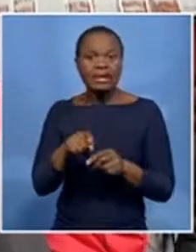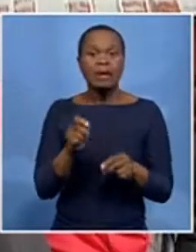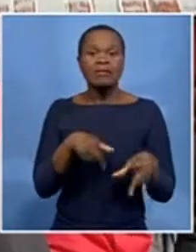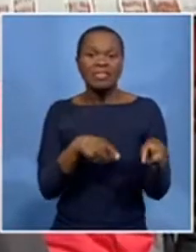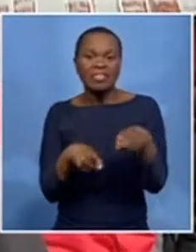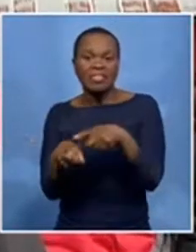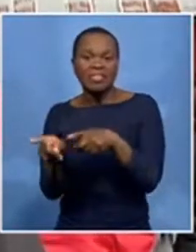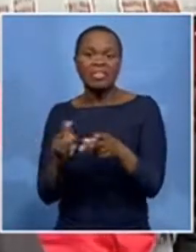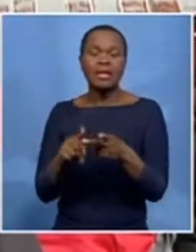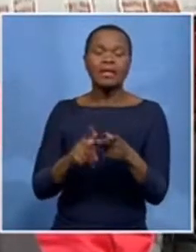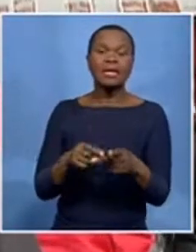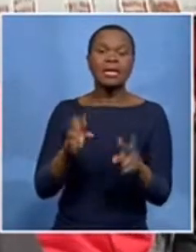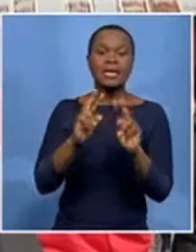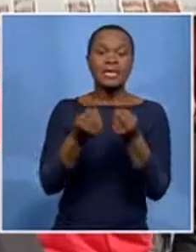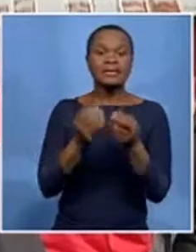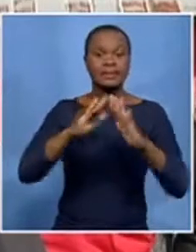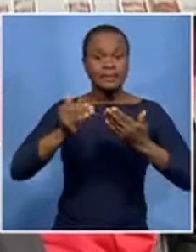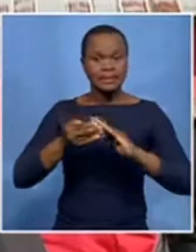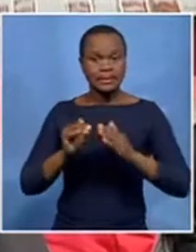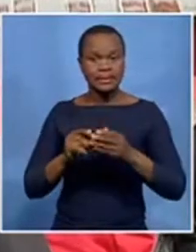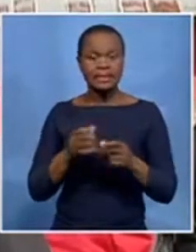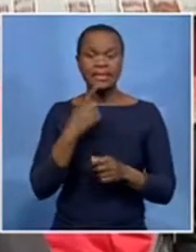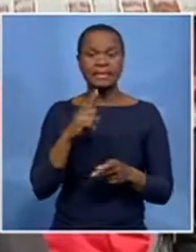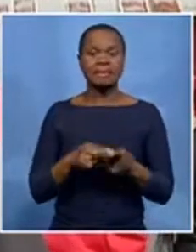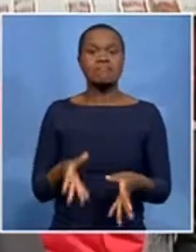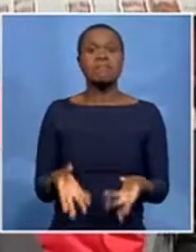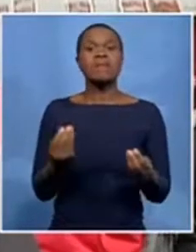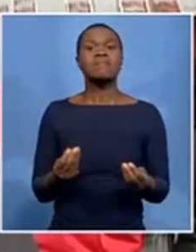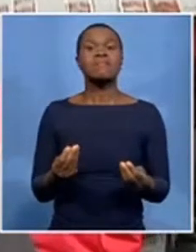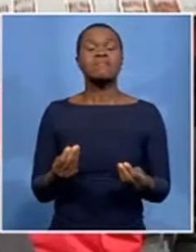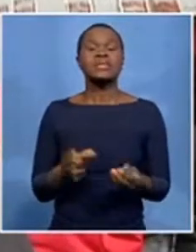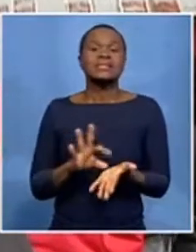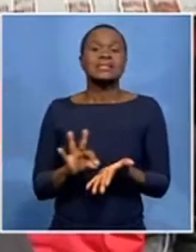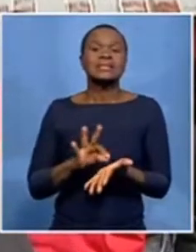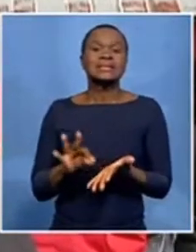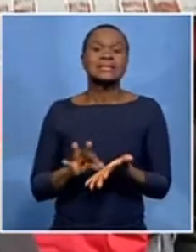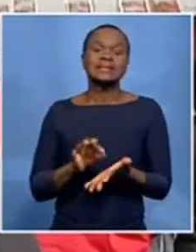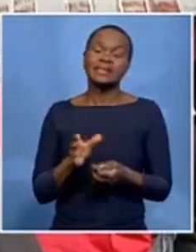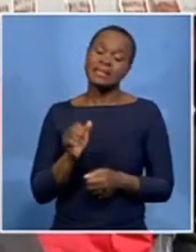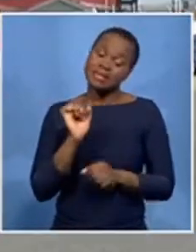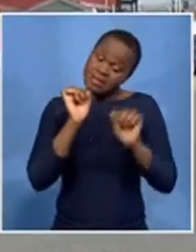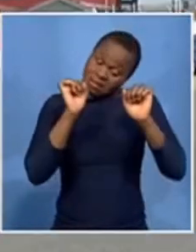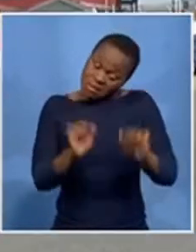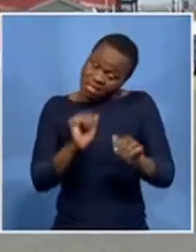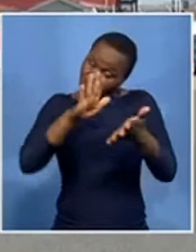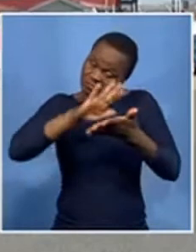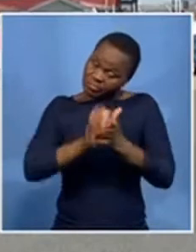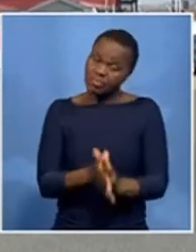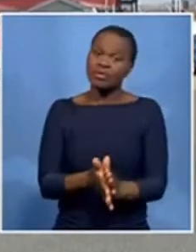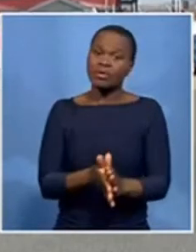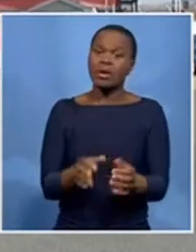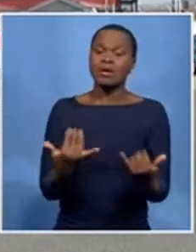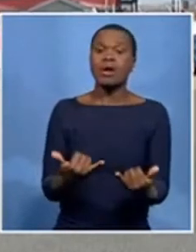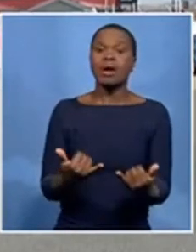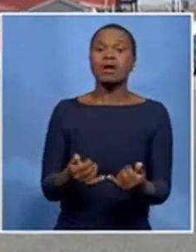live nesive ukuthi batitholakala ukuthi ngathi bona bamsulwa kanti ngibo lebamosile. Leli qembu leSABC